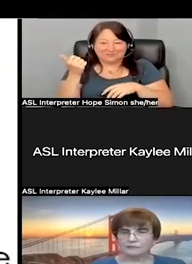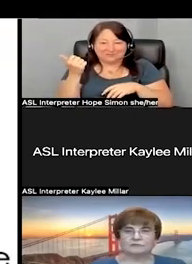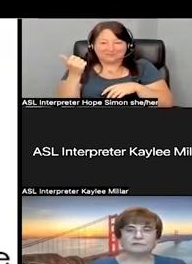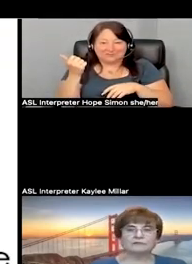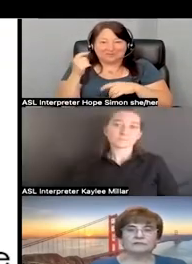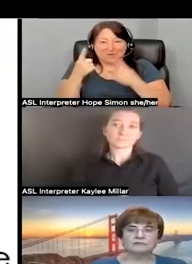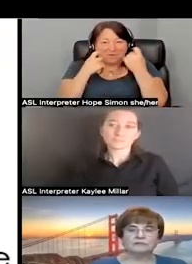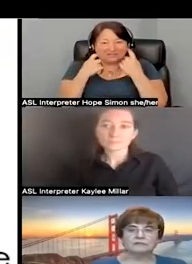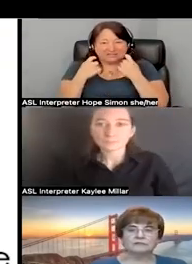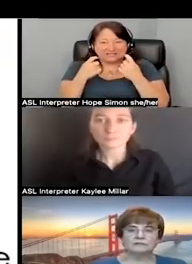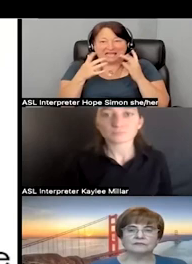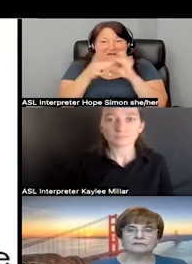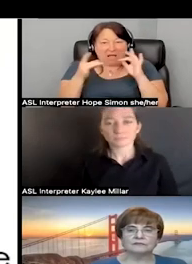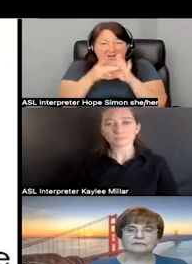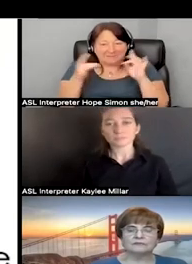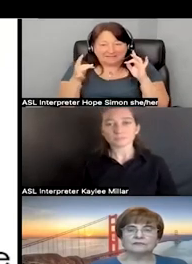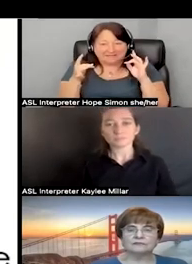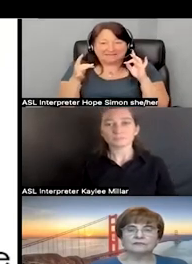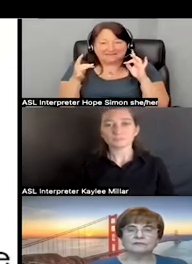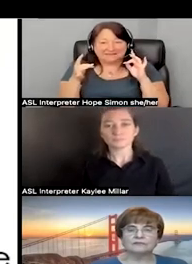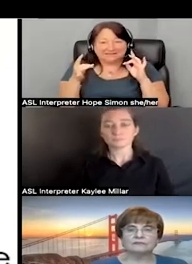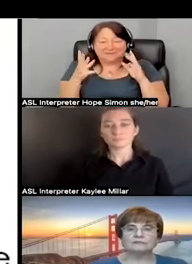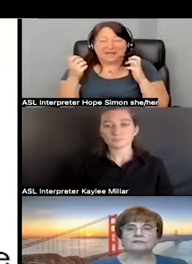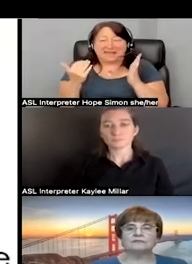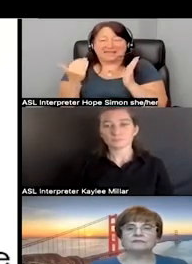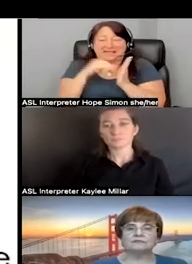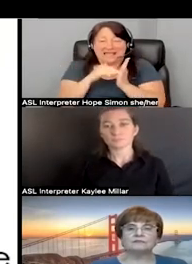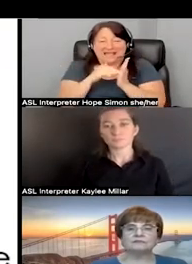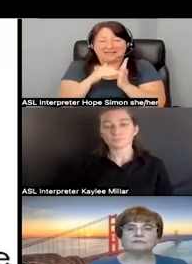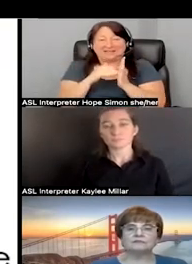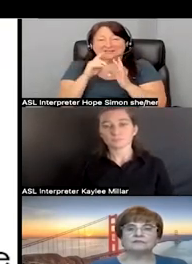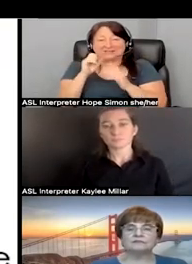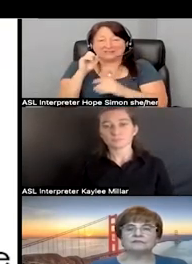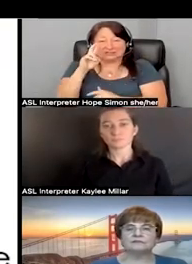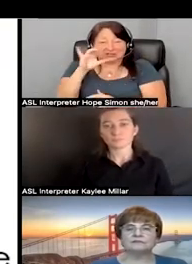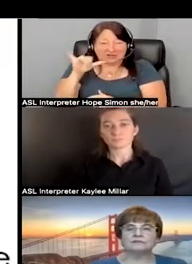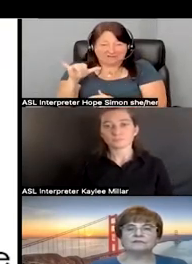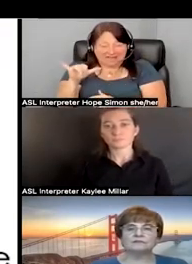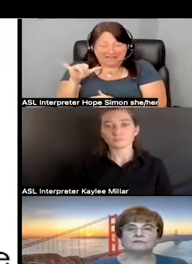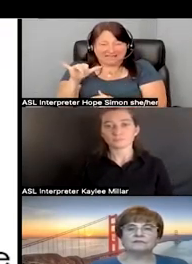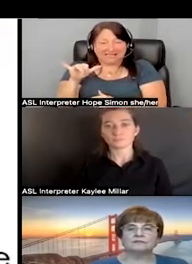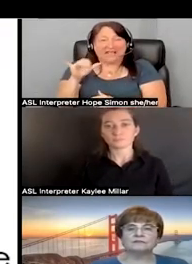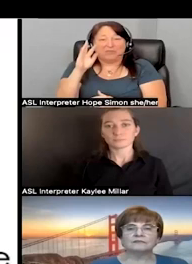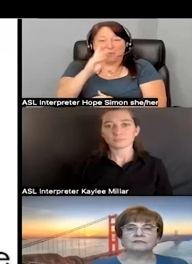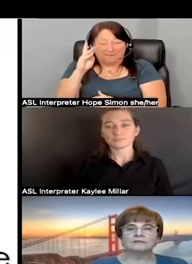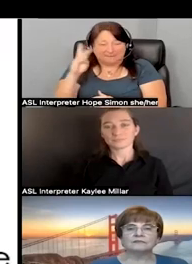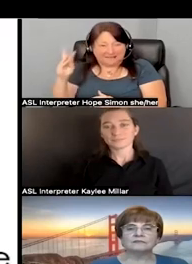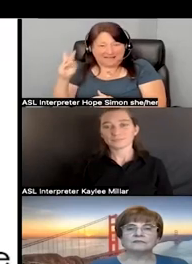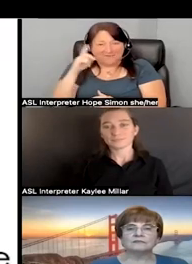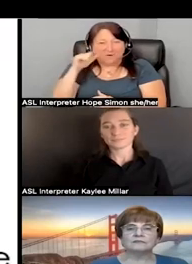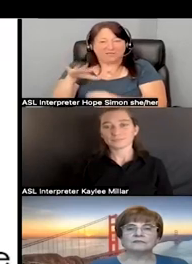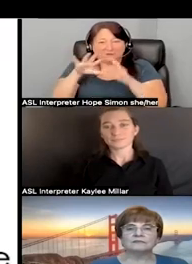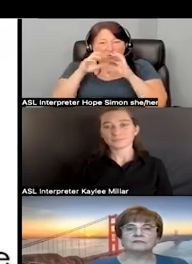other questions and comments. Just want to point out again the survey. The website for this